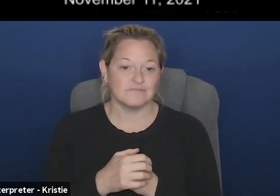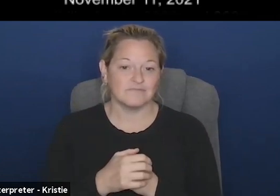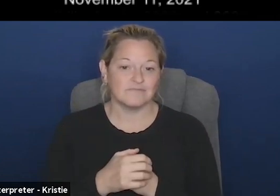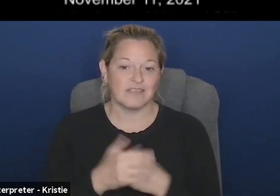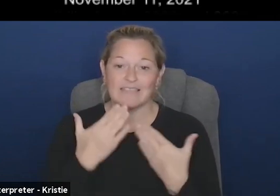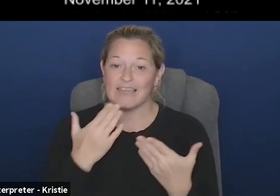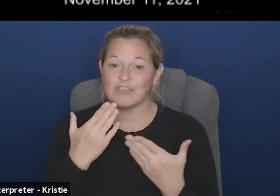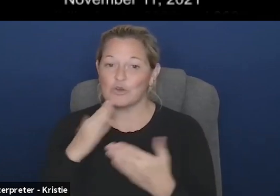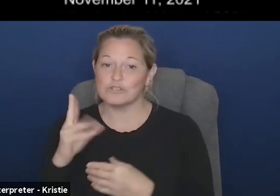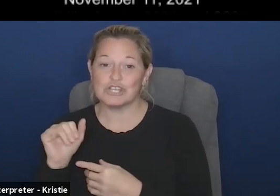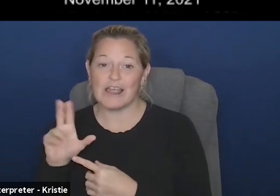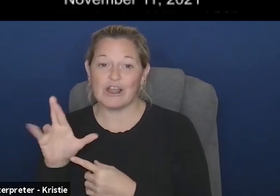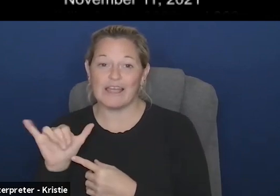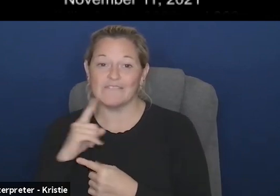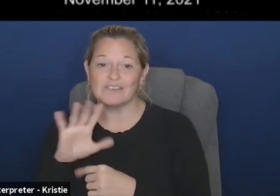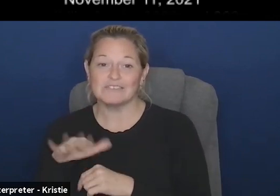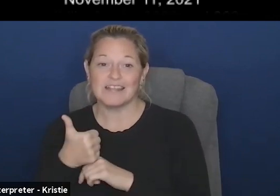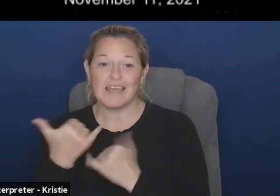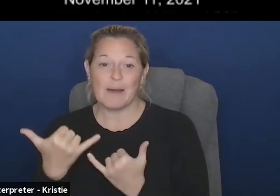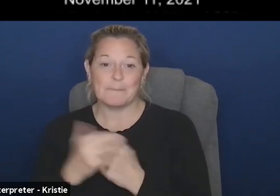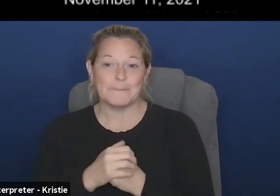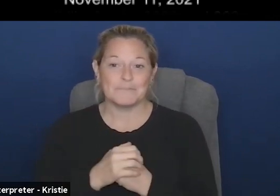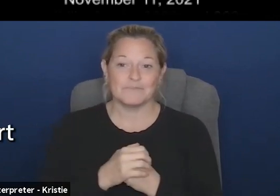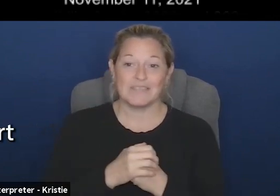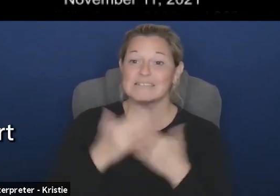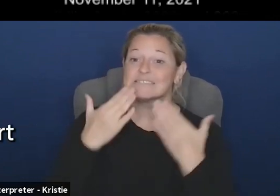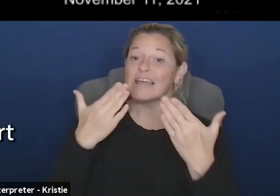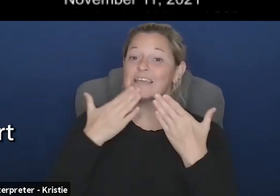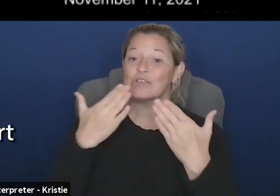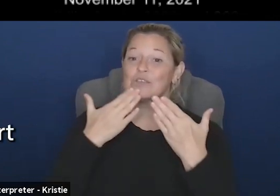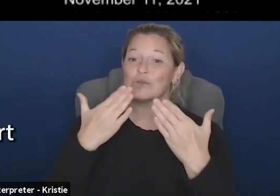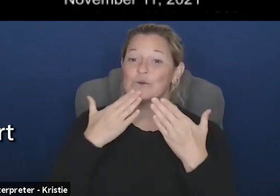arranging for this. Absolutely. Yes, I would like to say a special shout out to Dr. Sherry